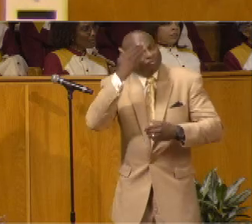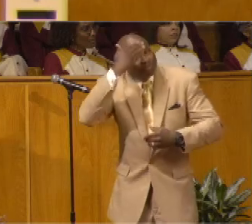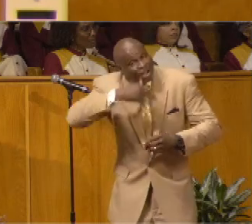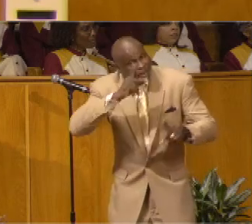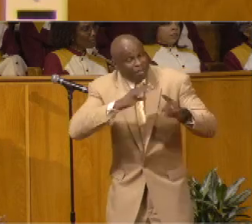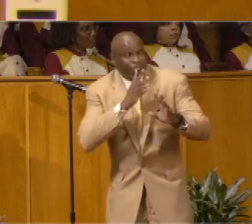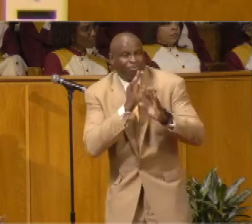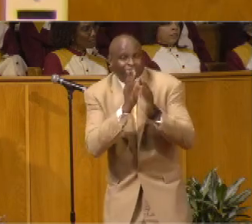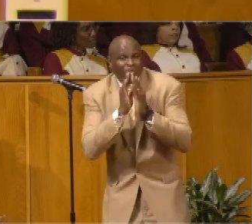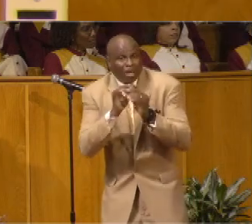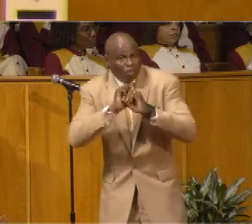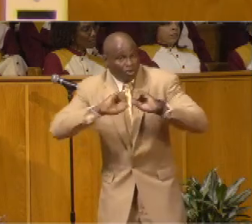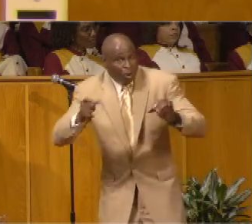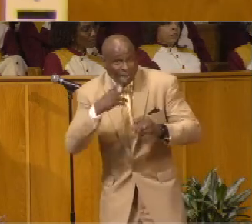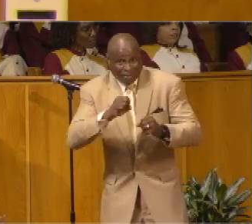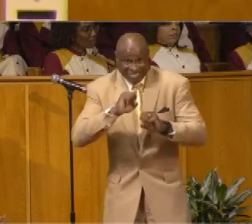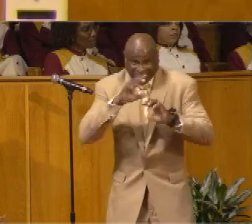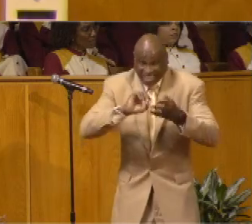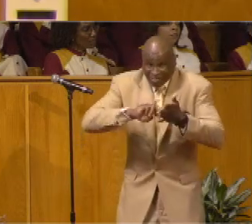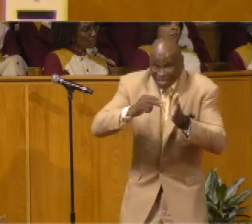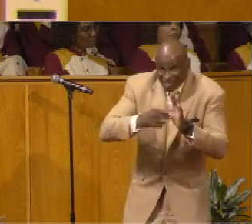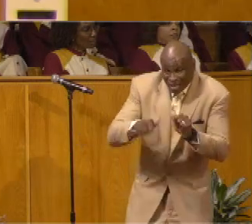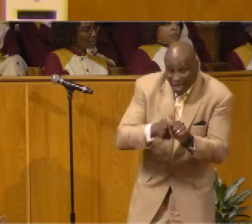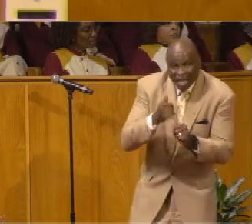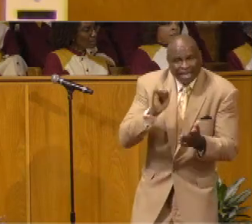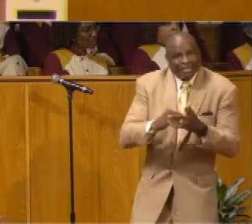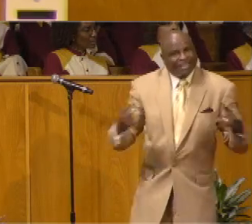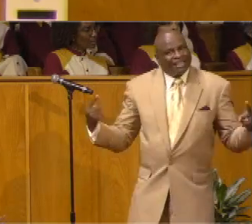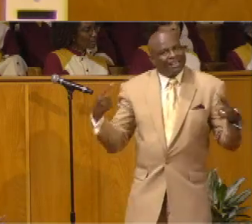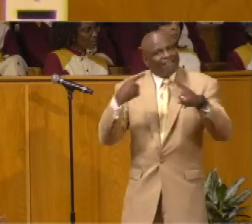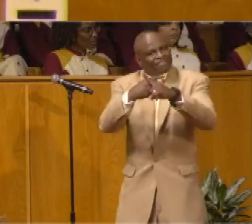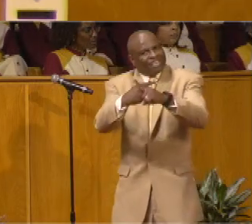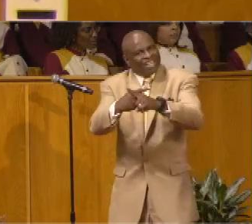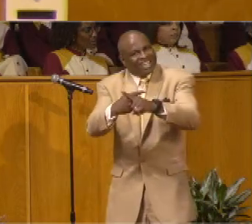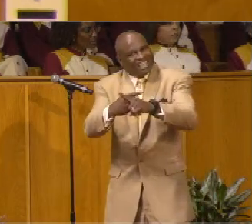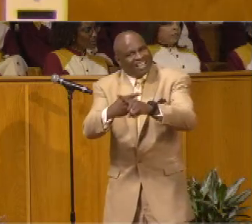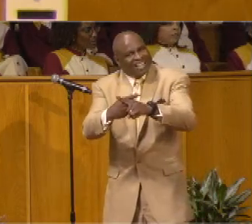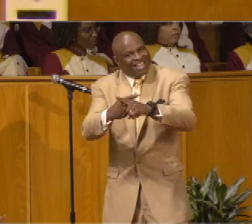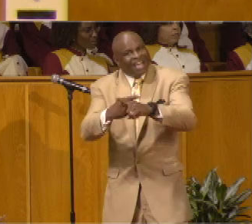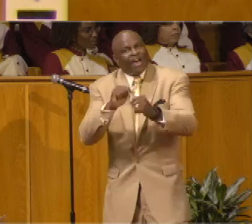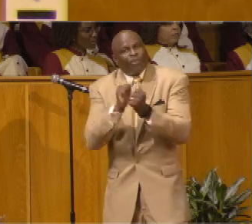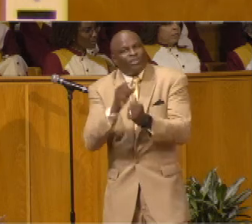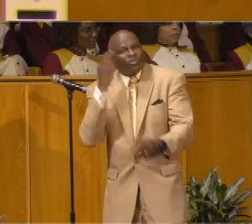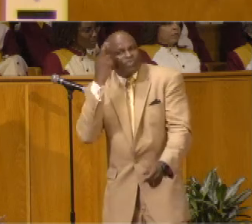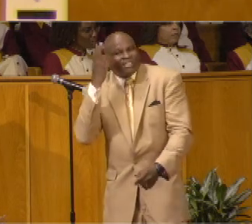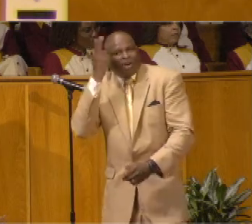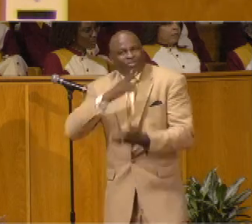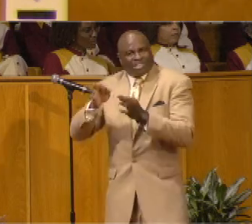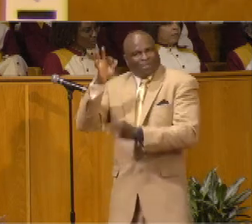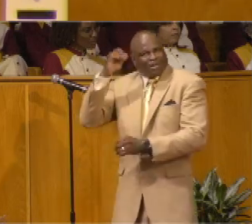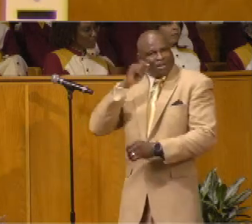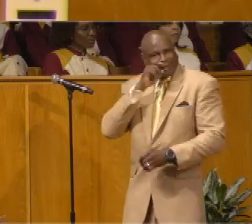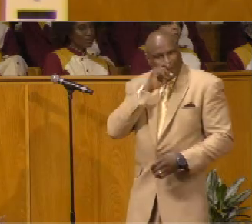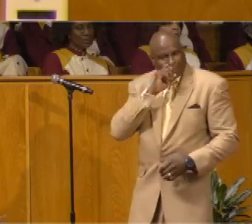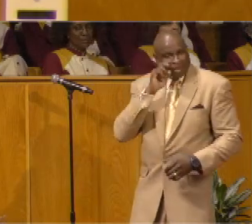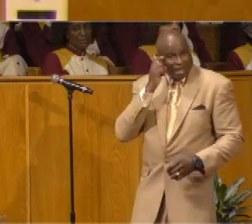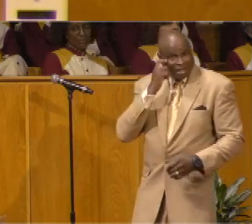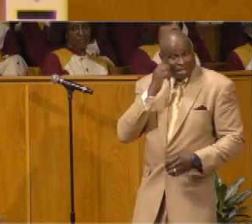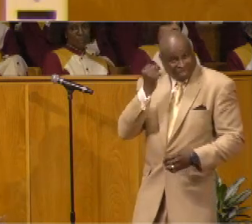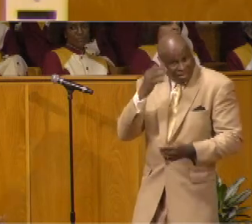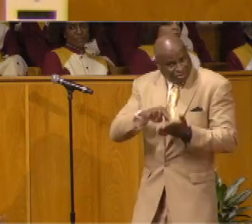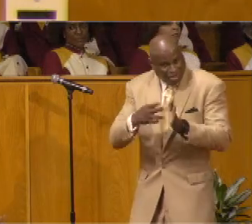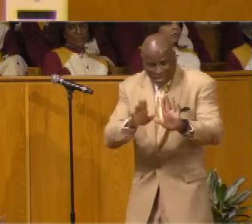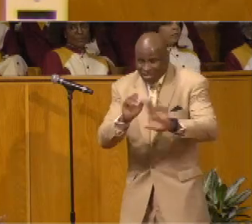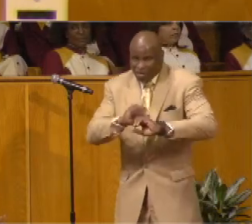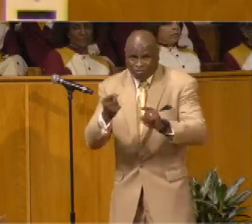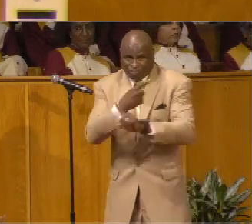speaking in tongues without interpretation is actually contrary to the very purpose of the Holy Spirit.